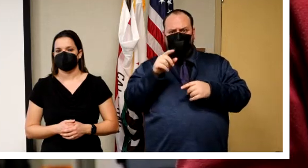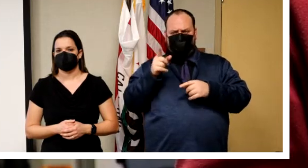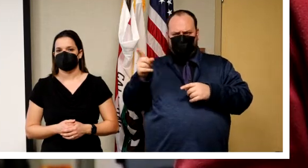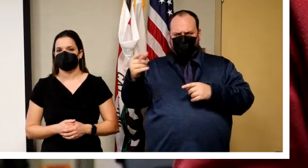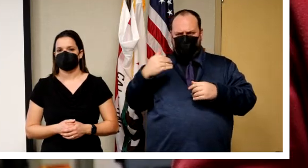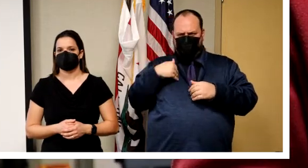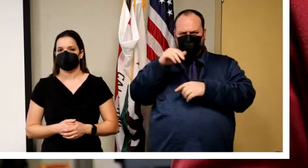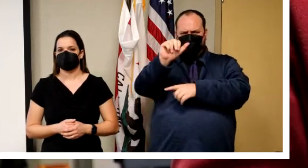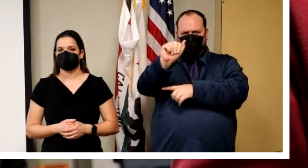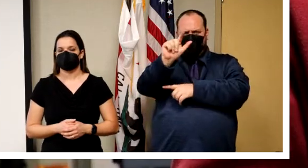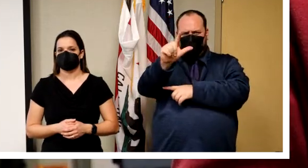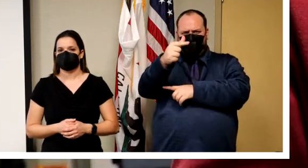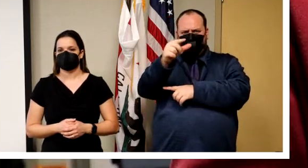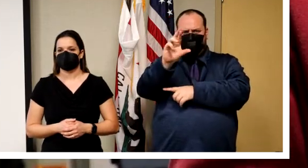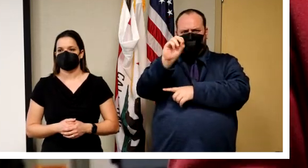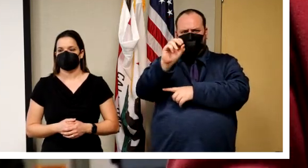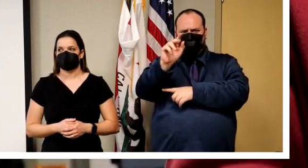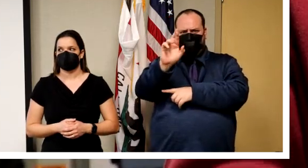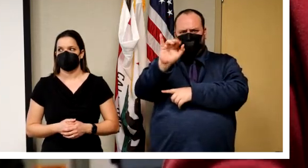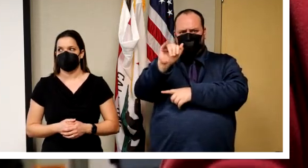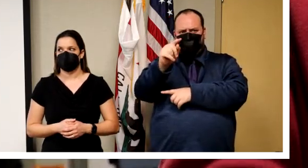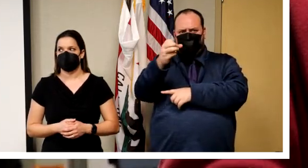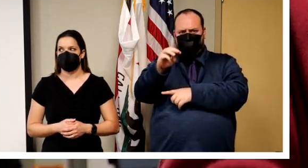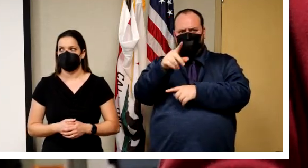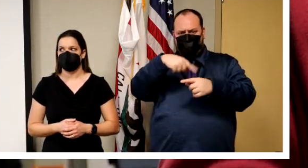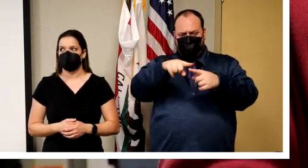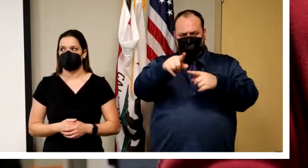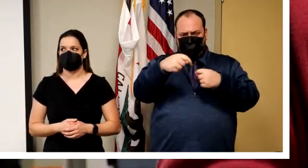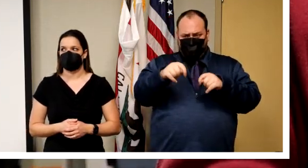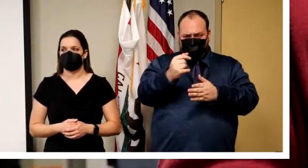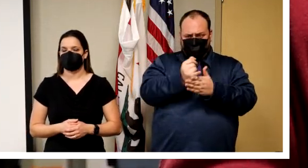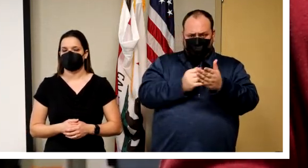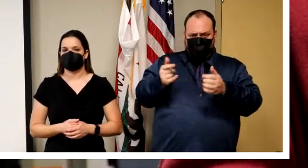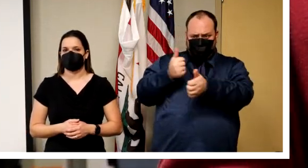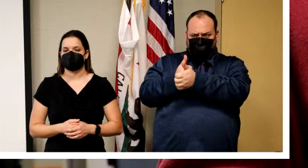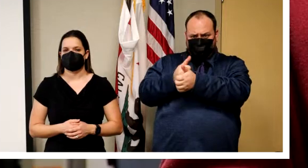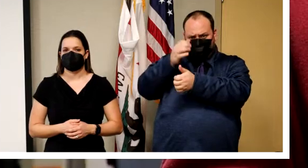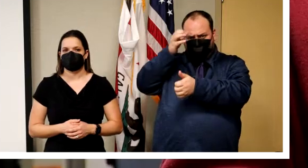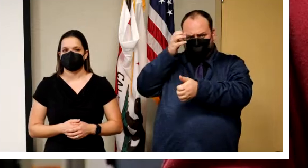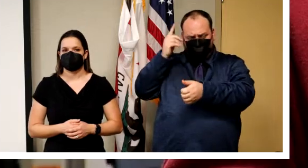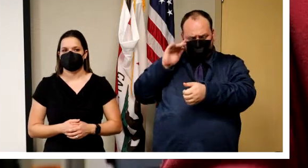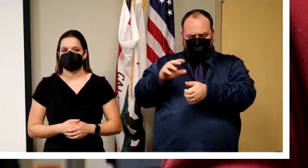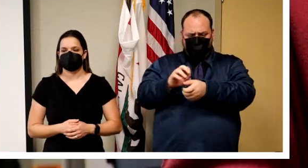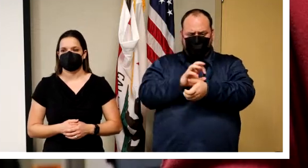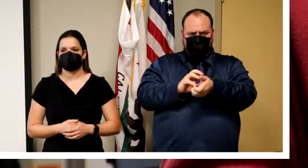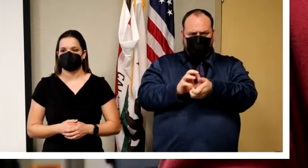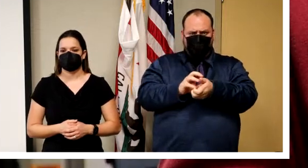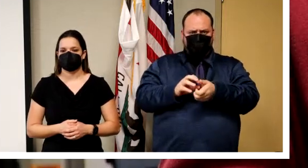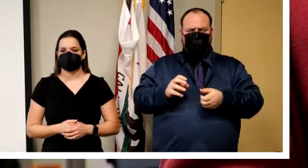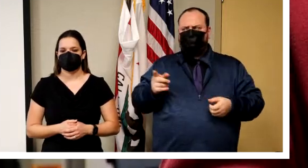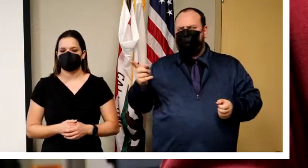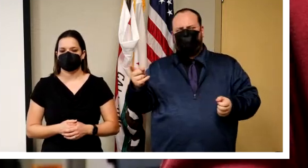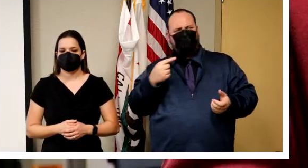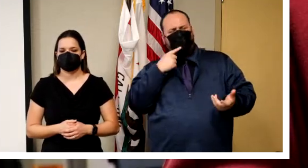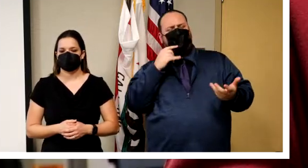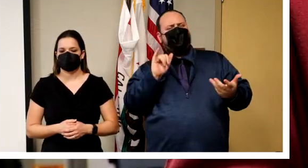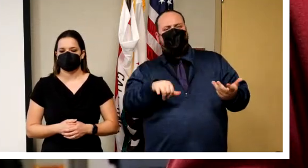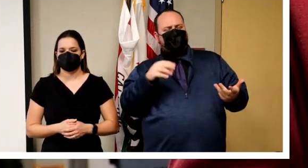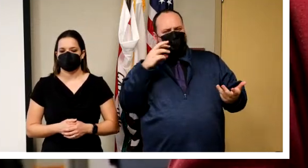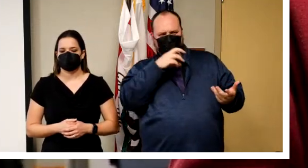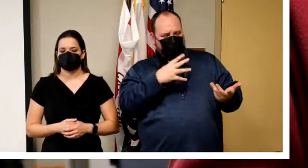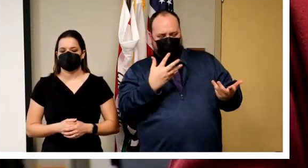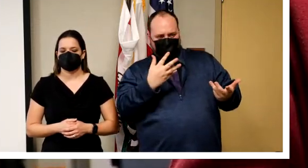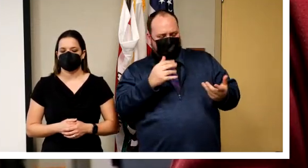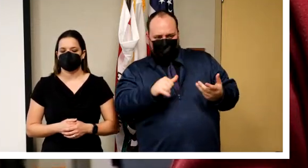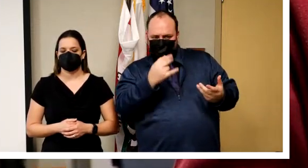form when you're kind of drawing the boundary? So that's really funny. Everyone keeps bringing up this algorithm. We